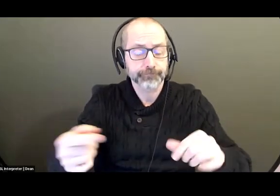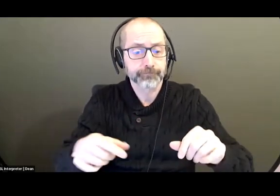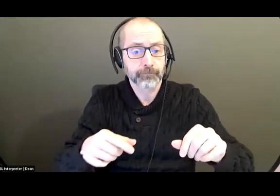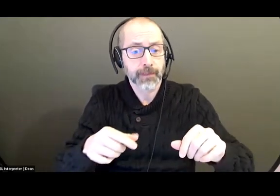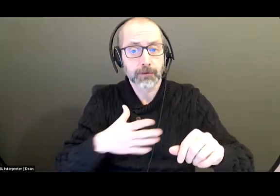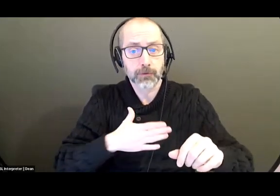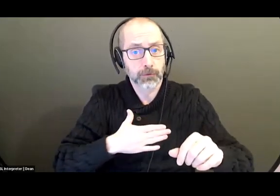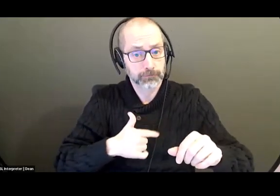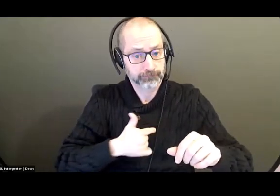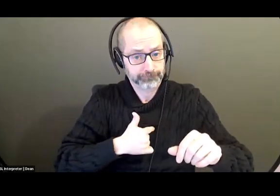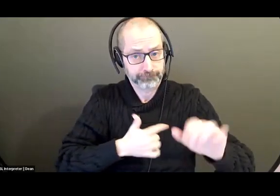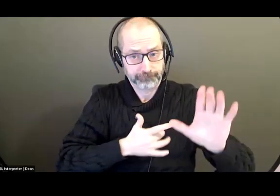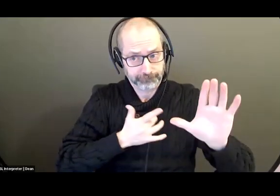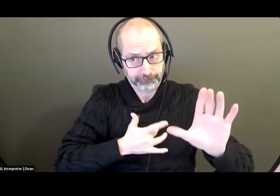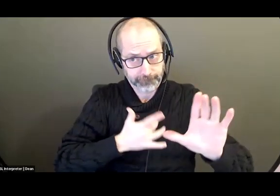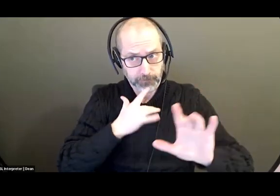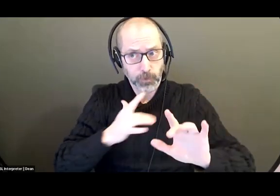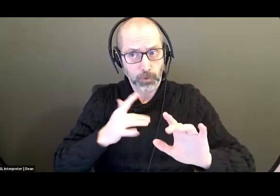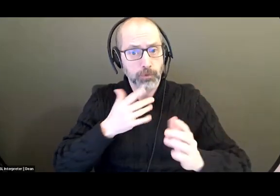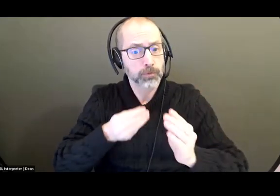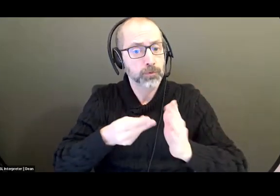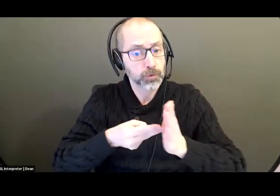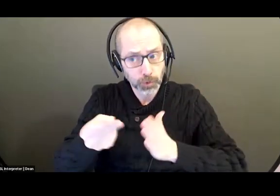the Kitchissippi waterways.